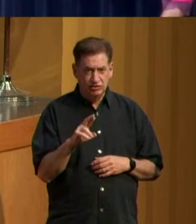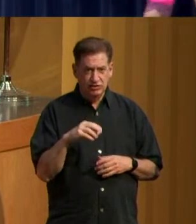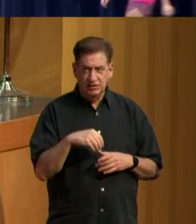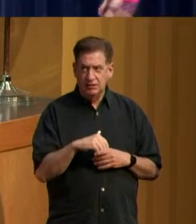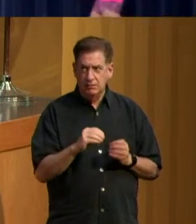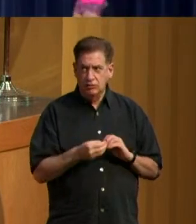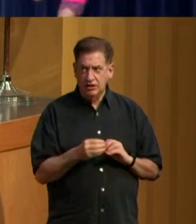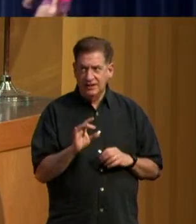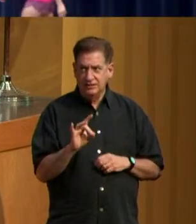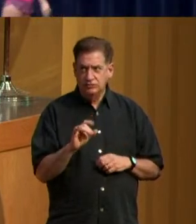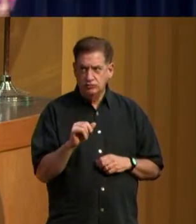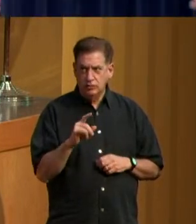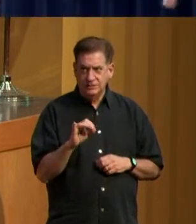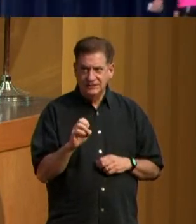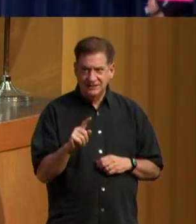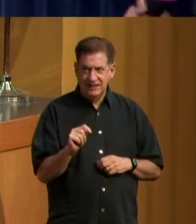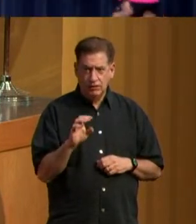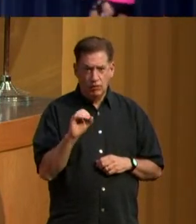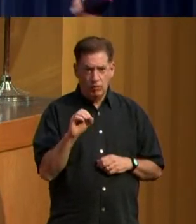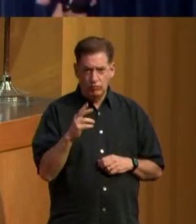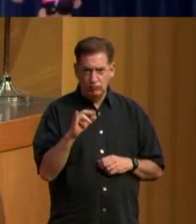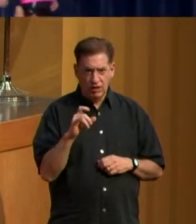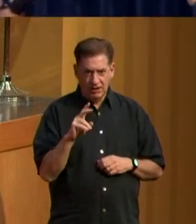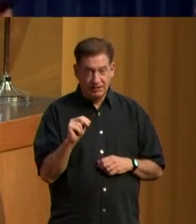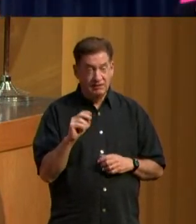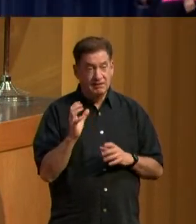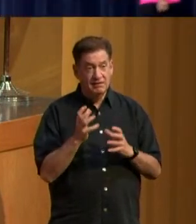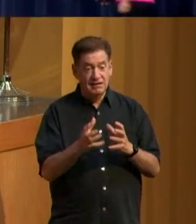Josette O'Ryan. Catcher number